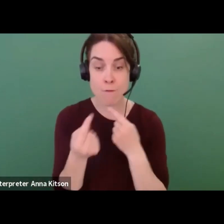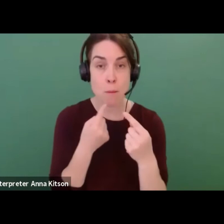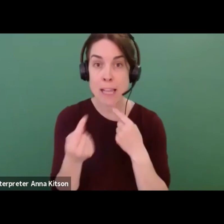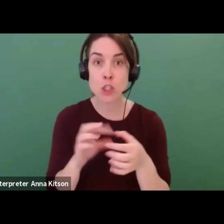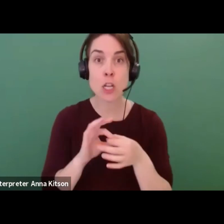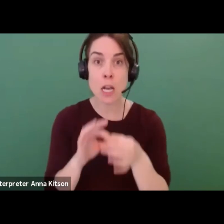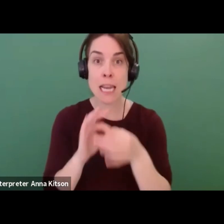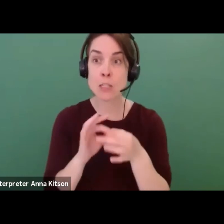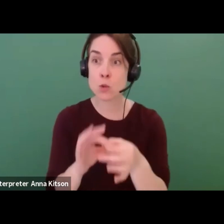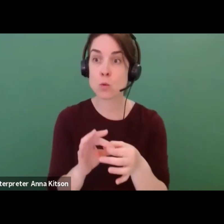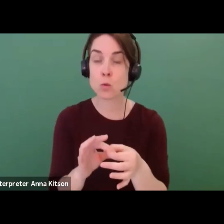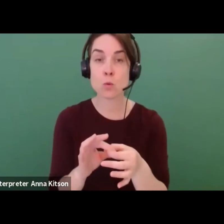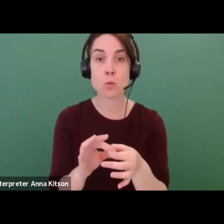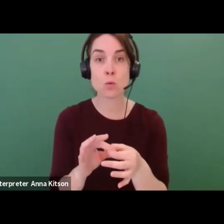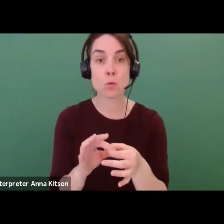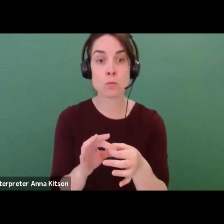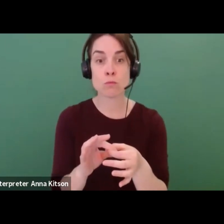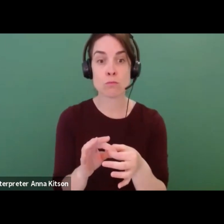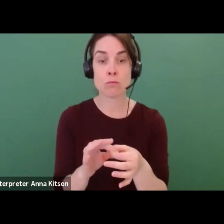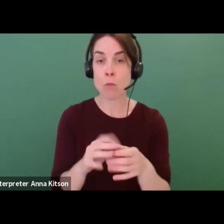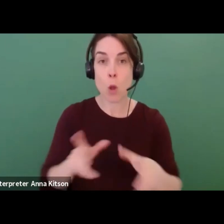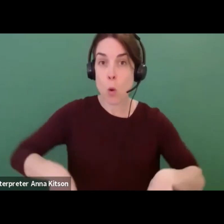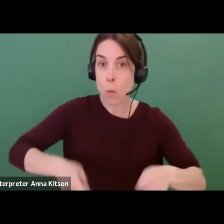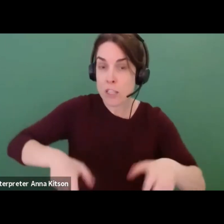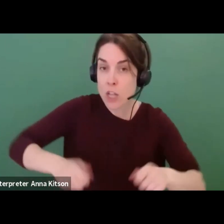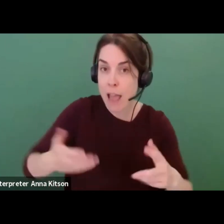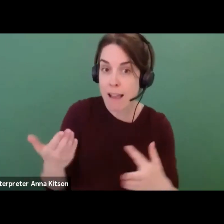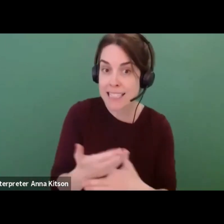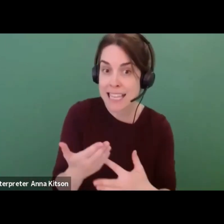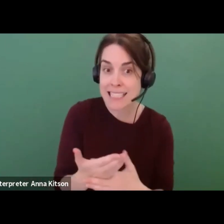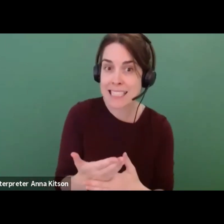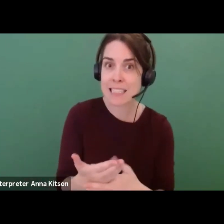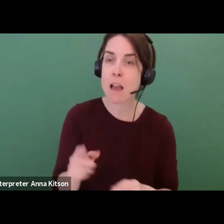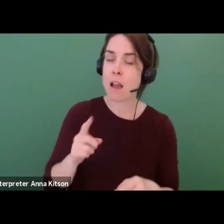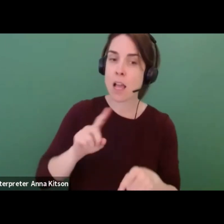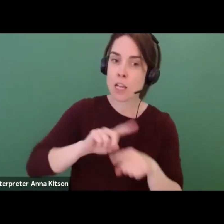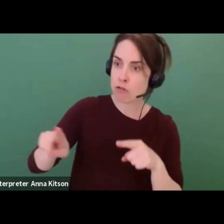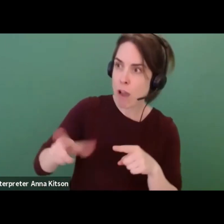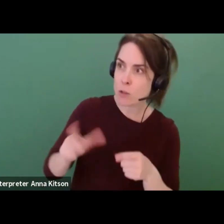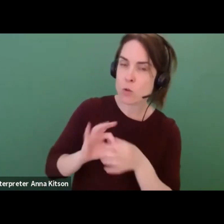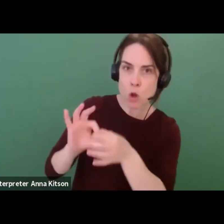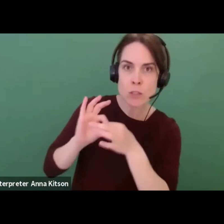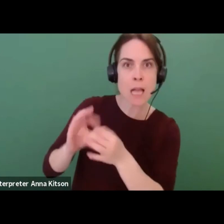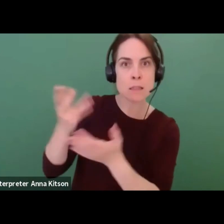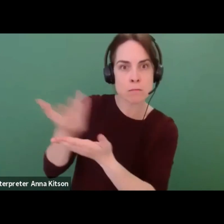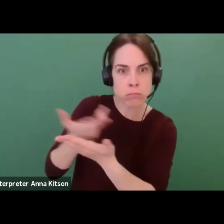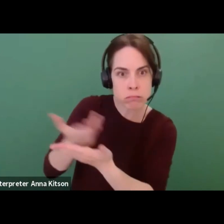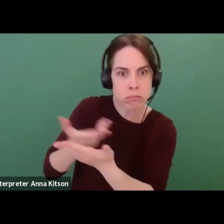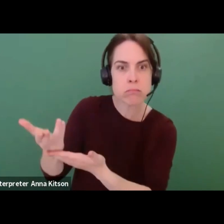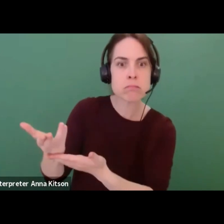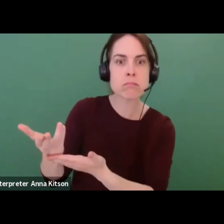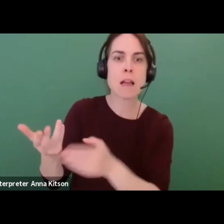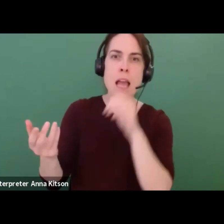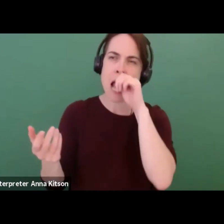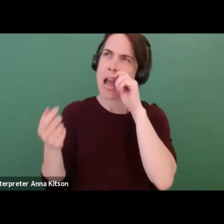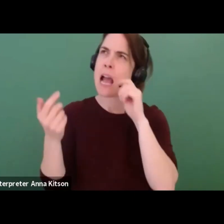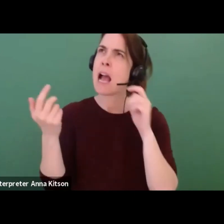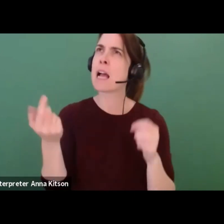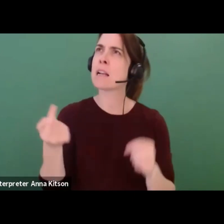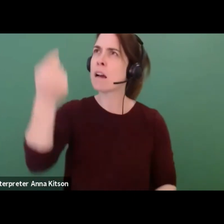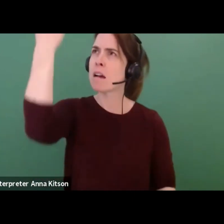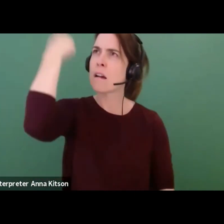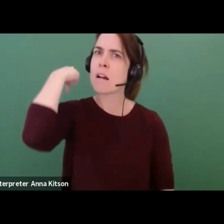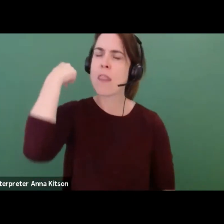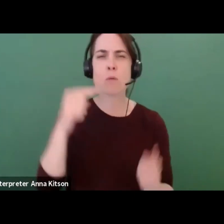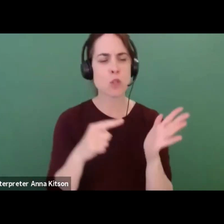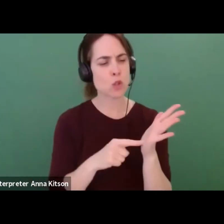tried to reason with them. They didn't engage. And the Disability Rights Commission had a tool at the time that they called, it was a booklet,